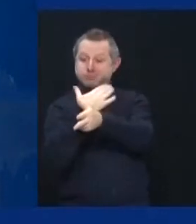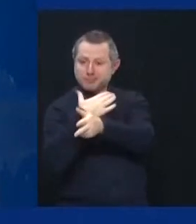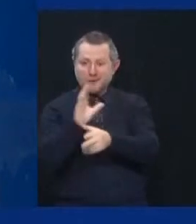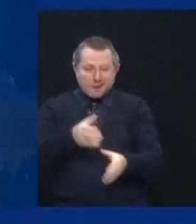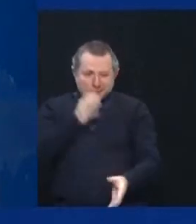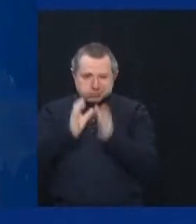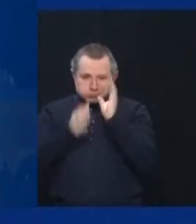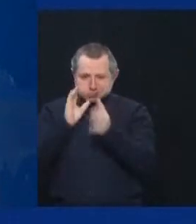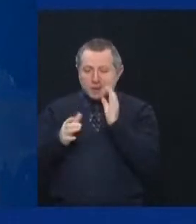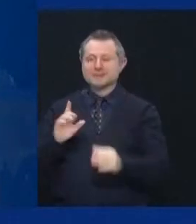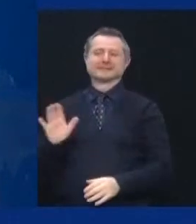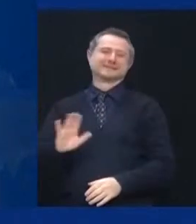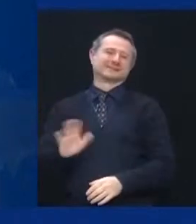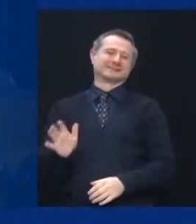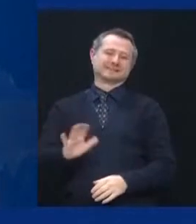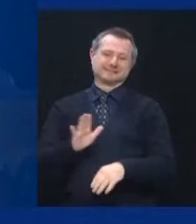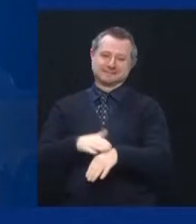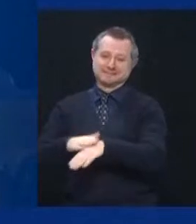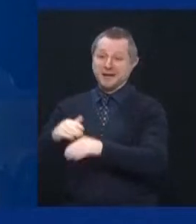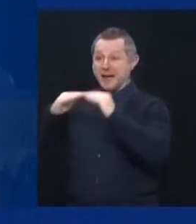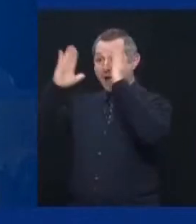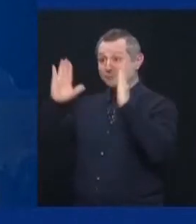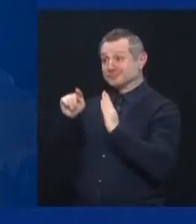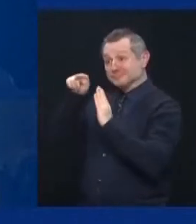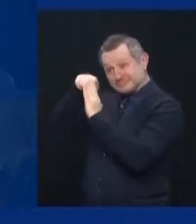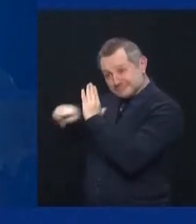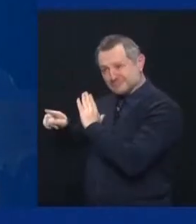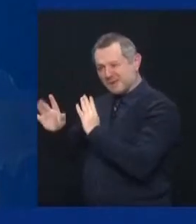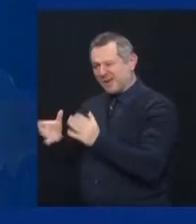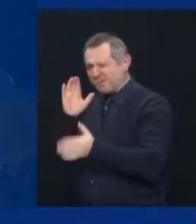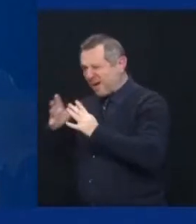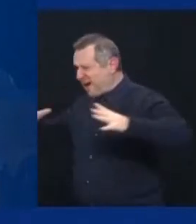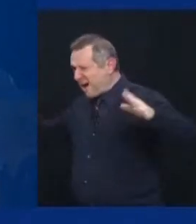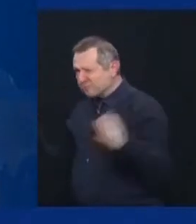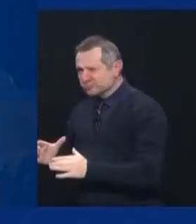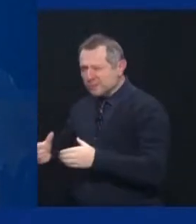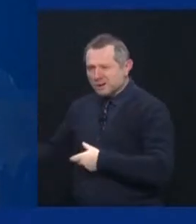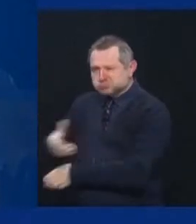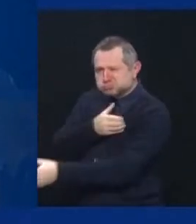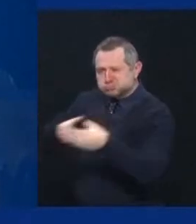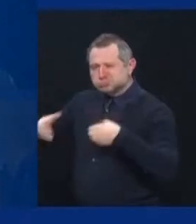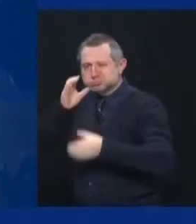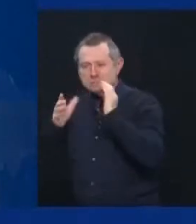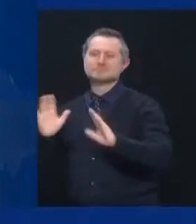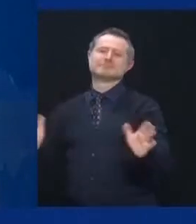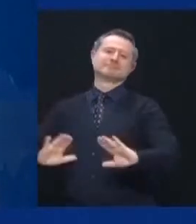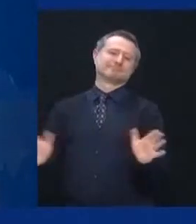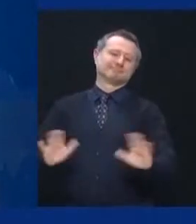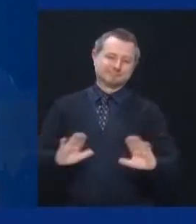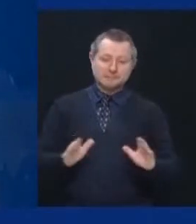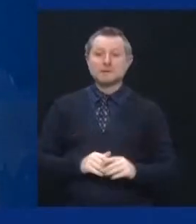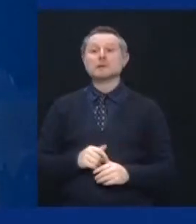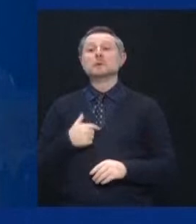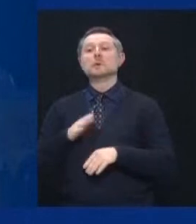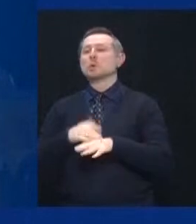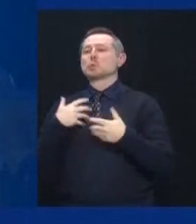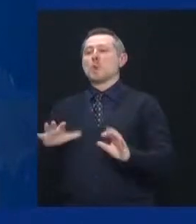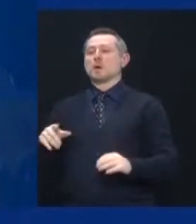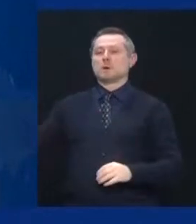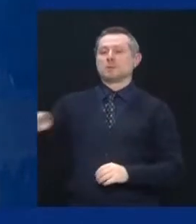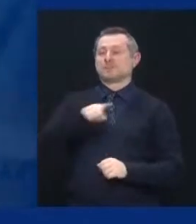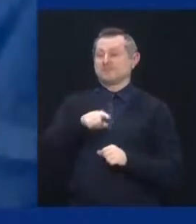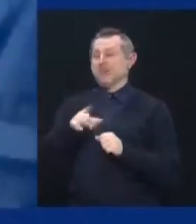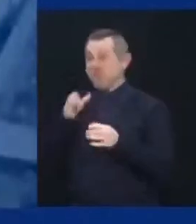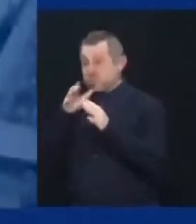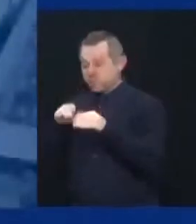That's not what we want to see. And it's not good for Buffalo. It's not good for Western New York. It's the last thing that the Bills want to see.